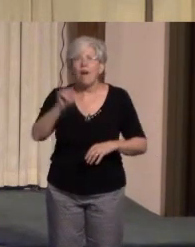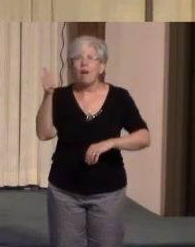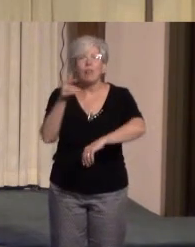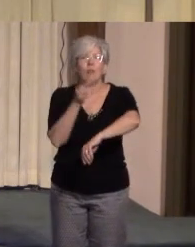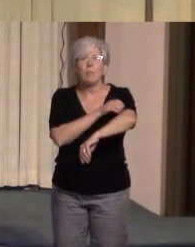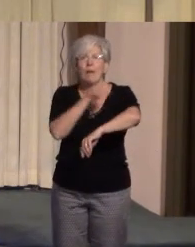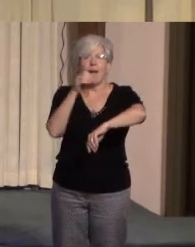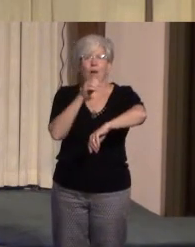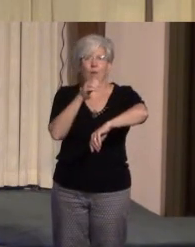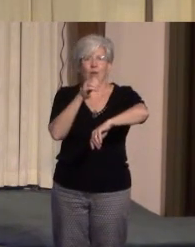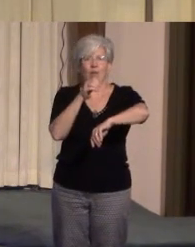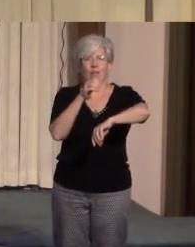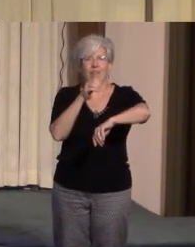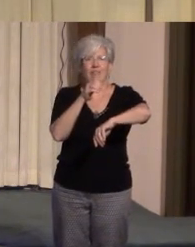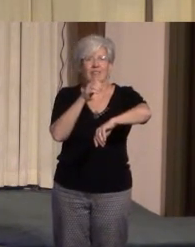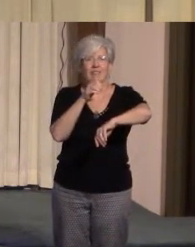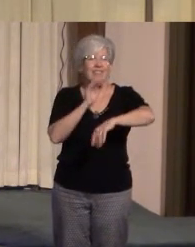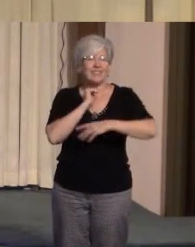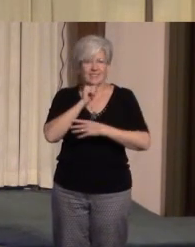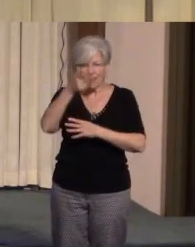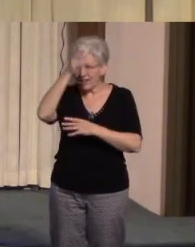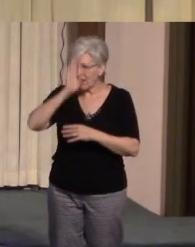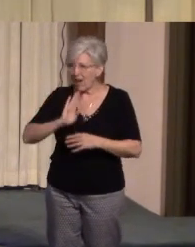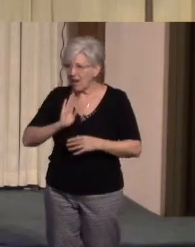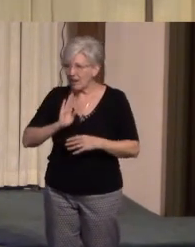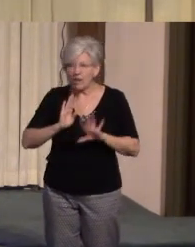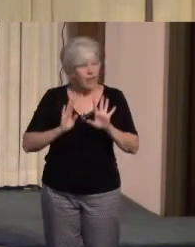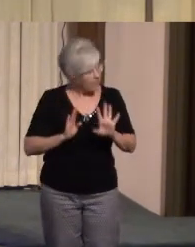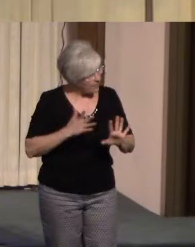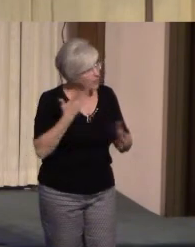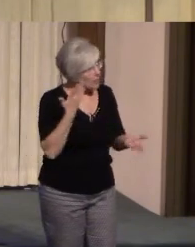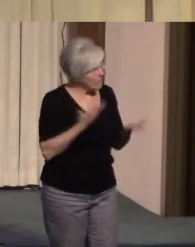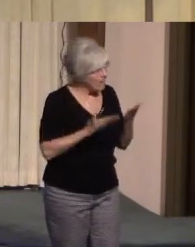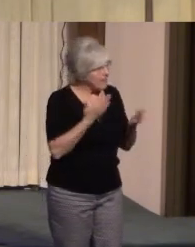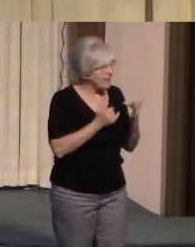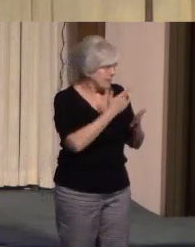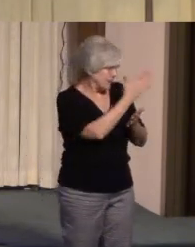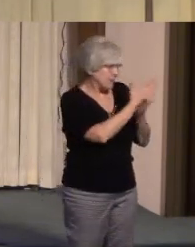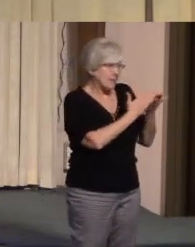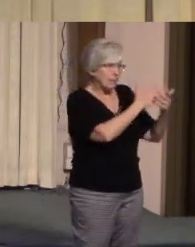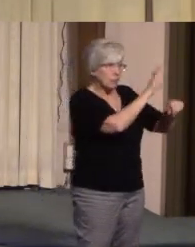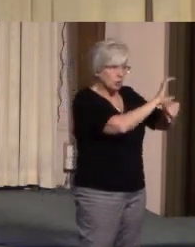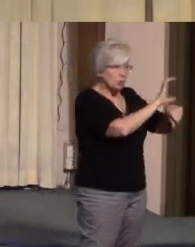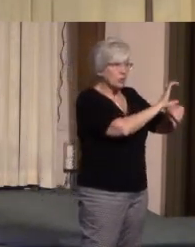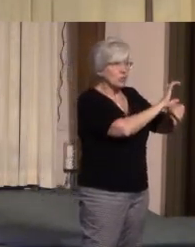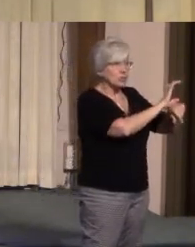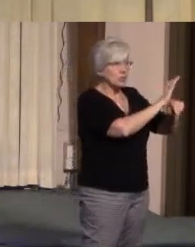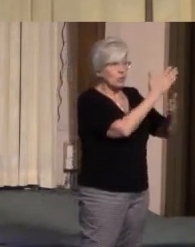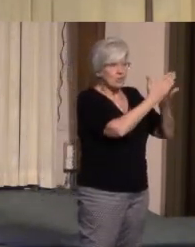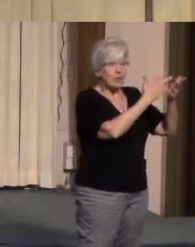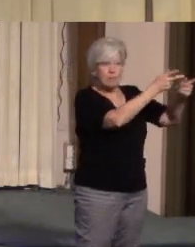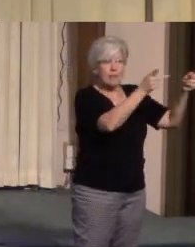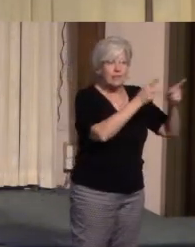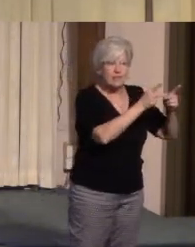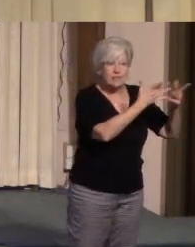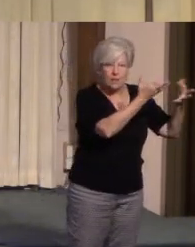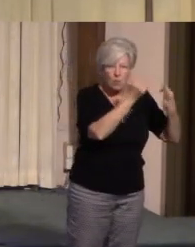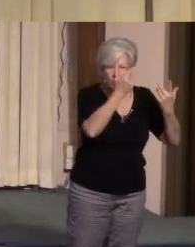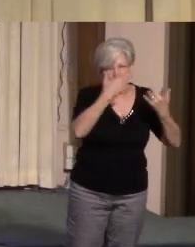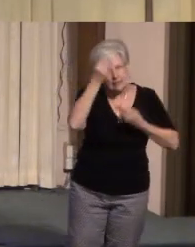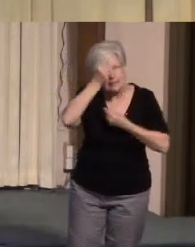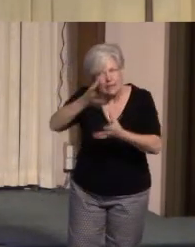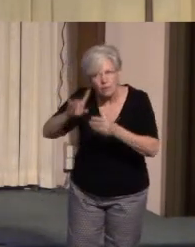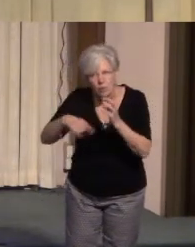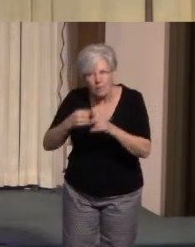there. There are going to be places, some of them churches, some of them maybe your aunt or somebody like that who wants to tell you